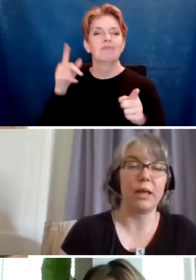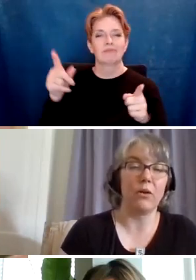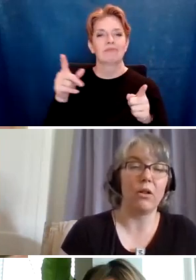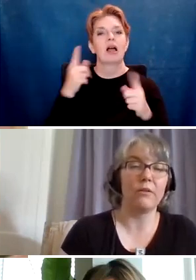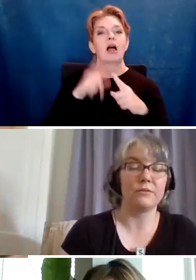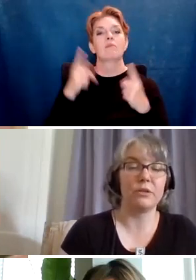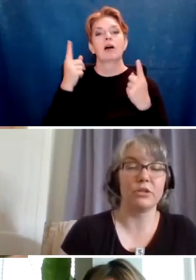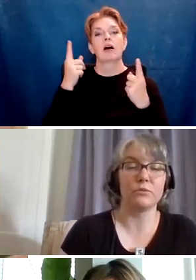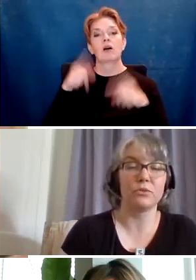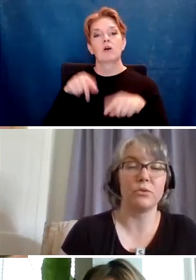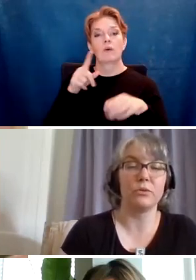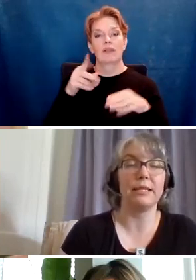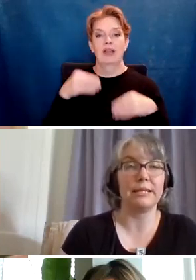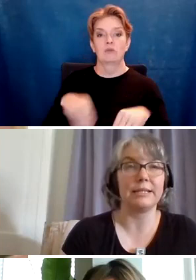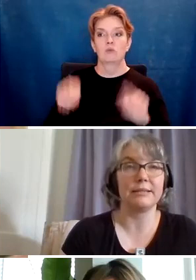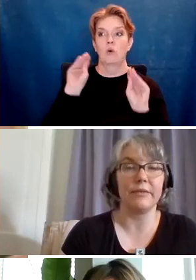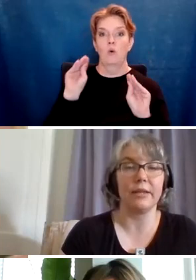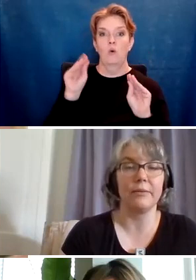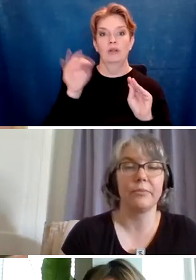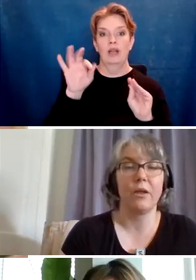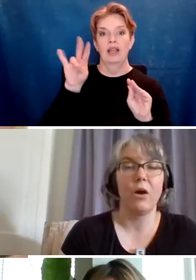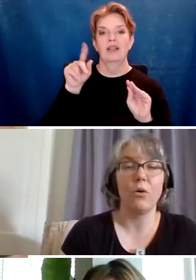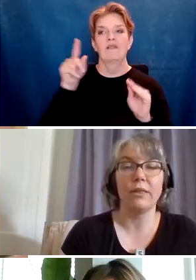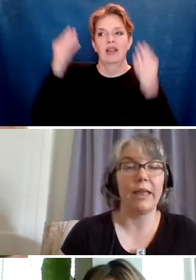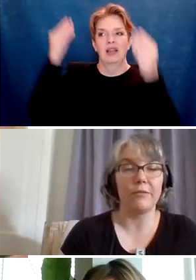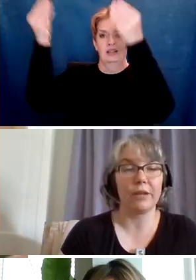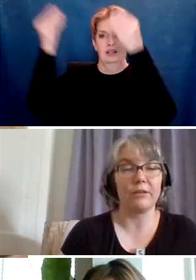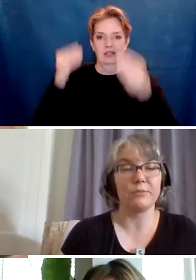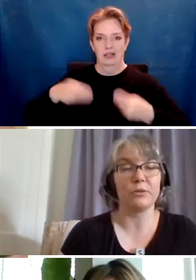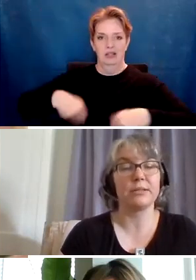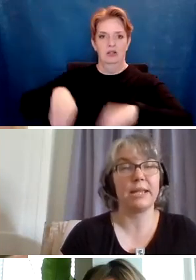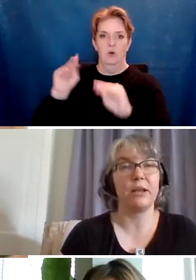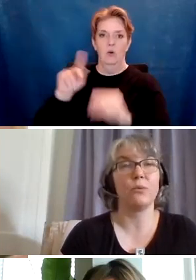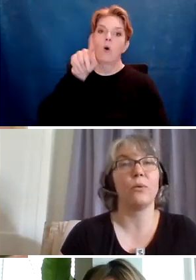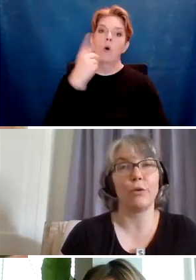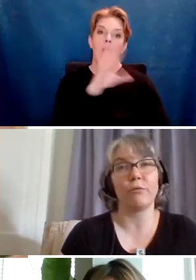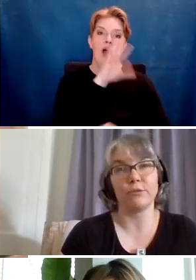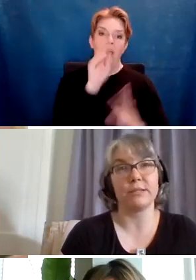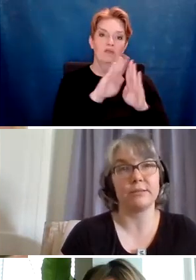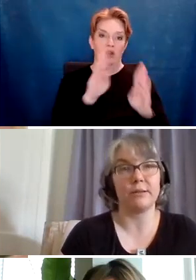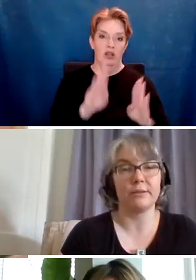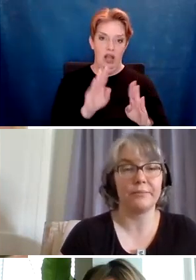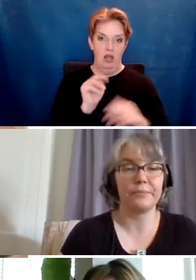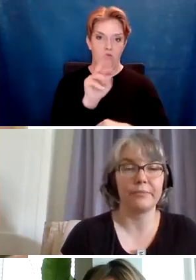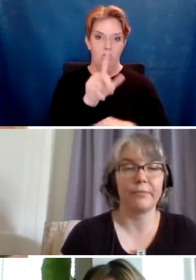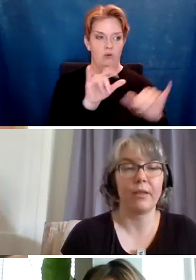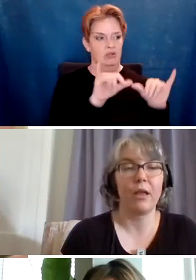site and all of its furnishings were sold in 1970. Only the African House murals stayed where they were first